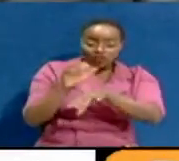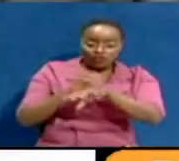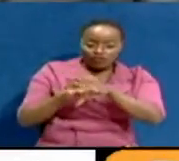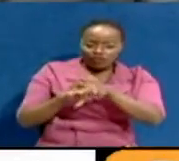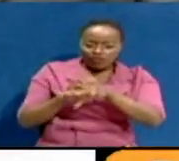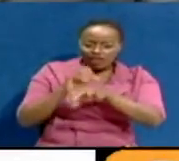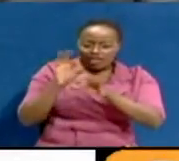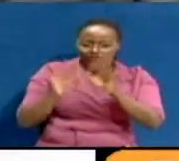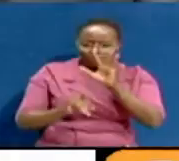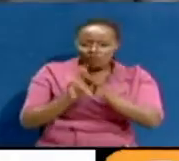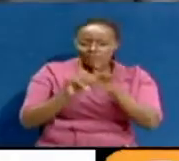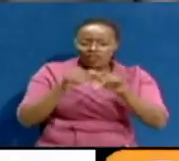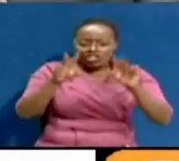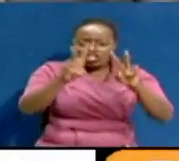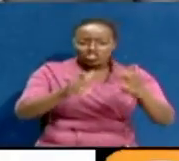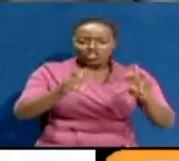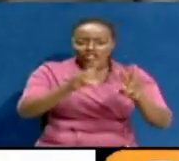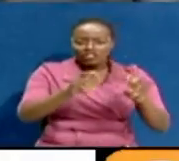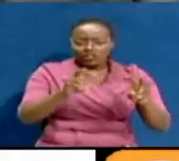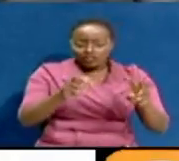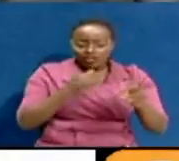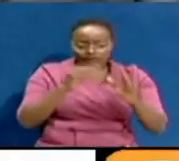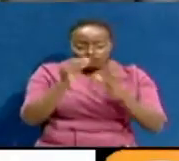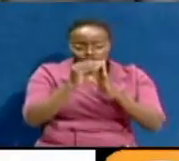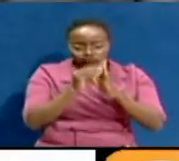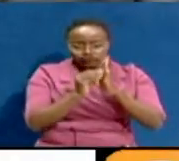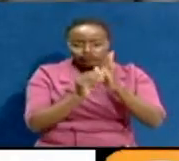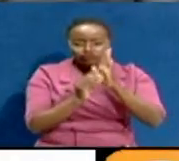this reaction, so they can check against the list of